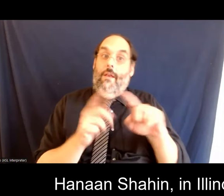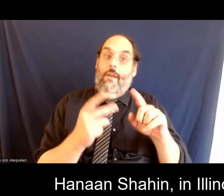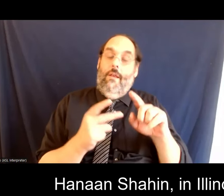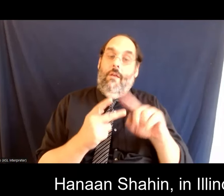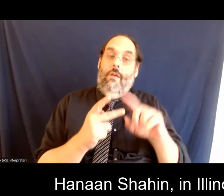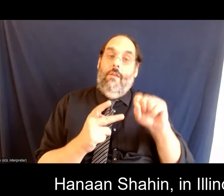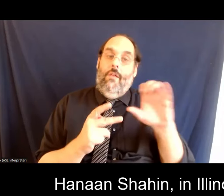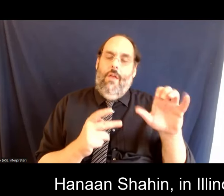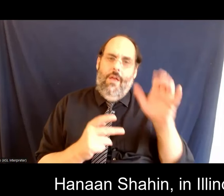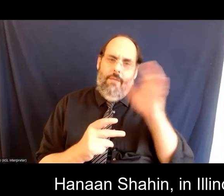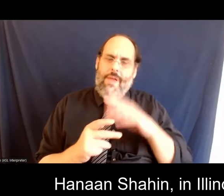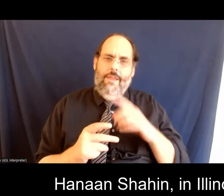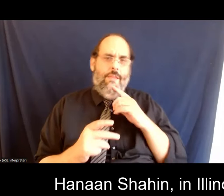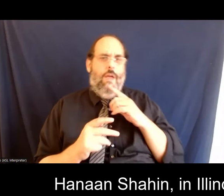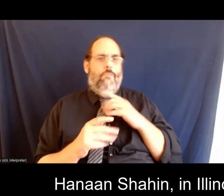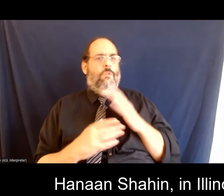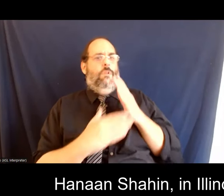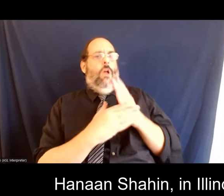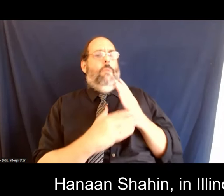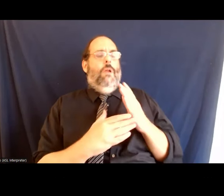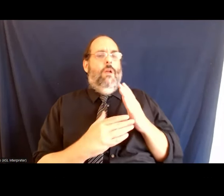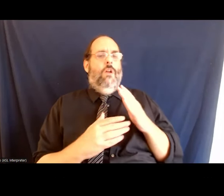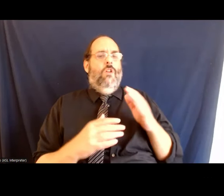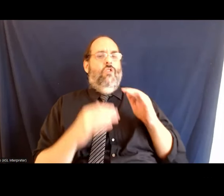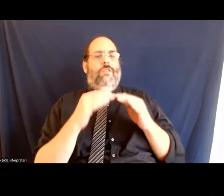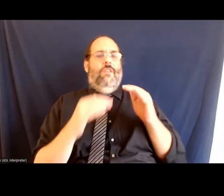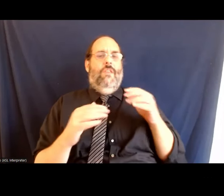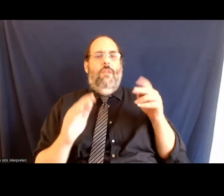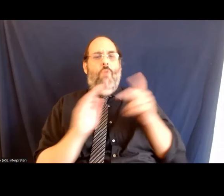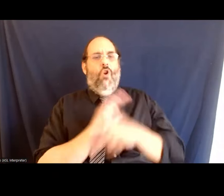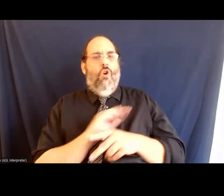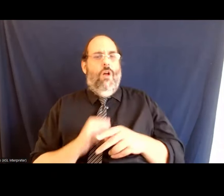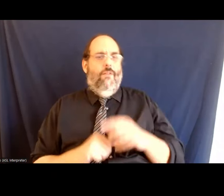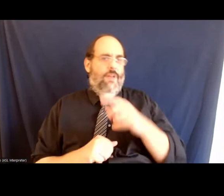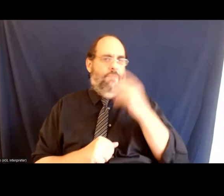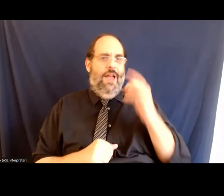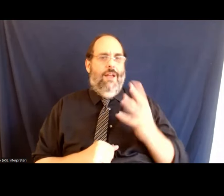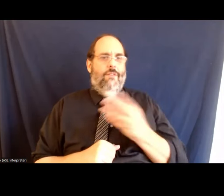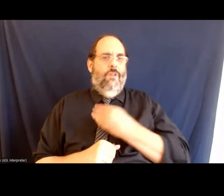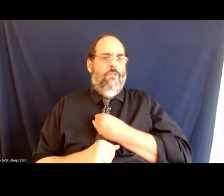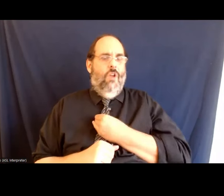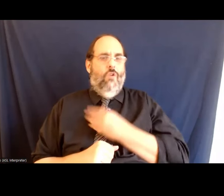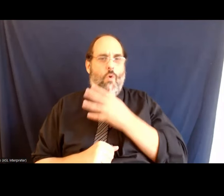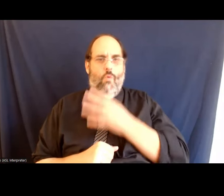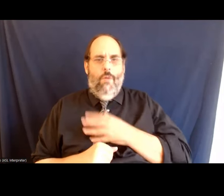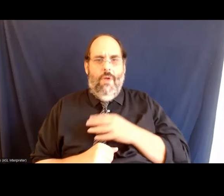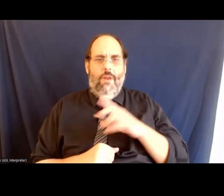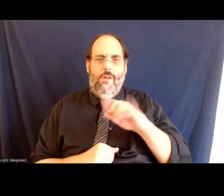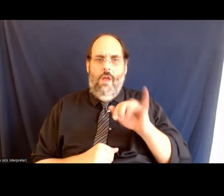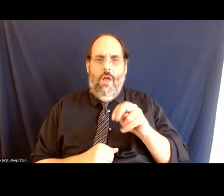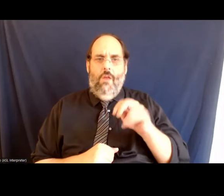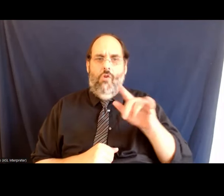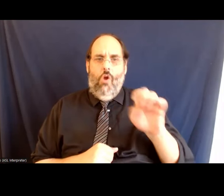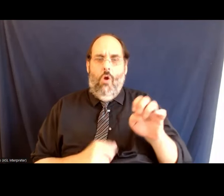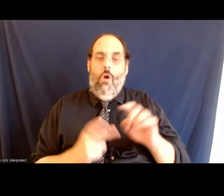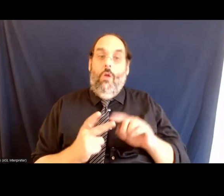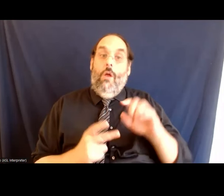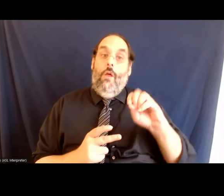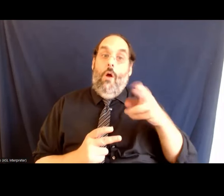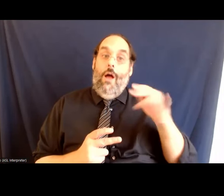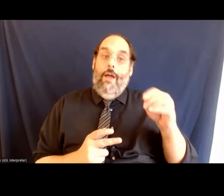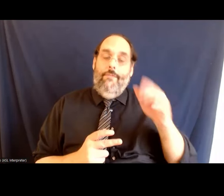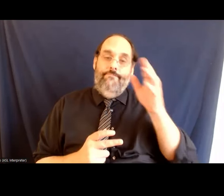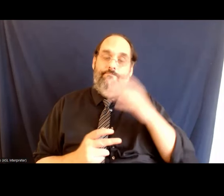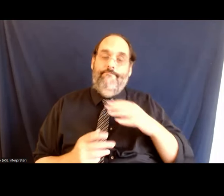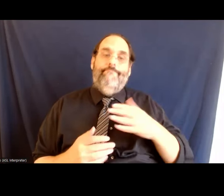to obstructing justice in the murder of a Black transgender woman, Dime Doe. In Ohio, a man